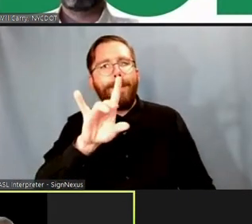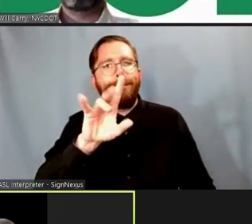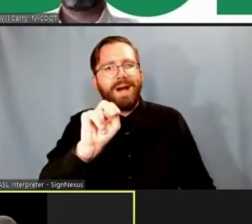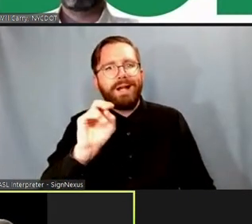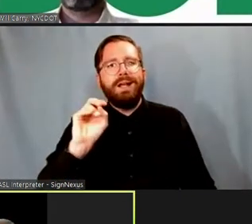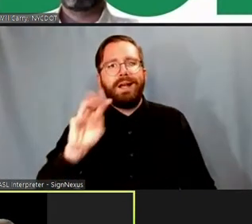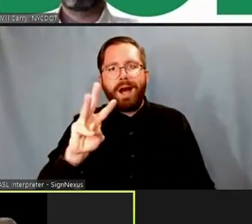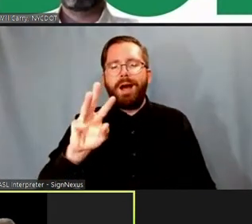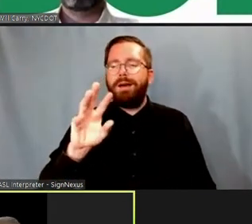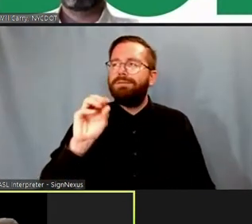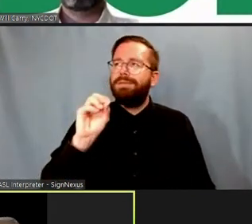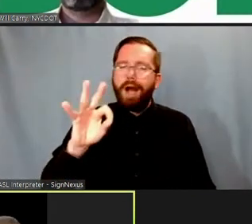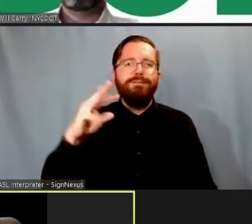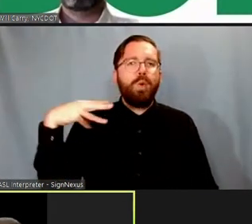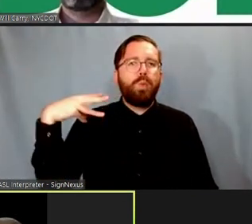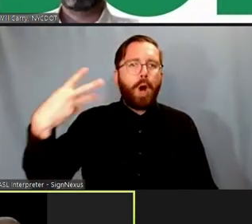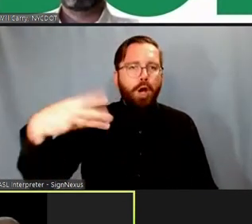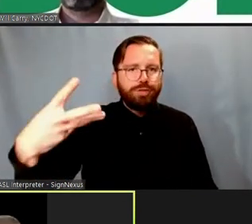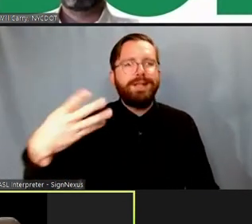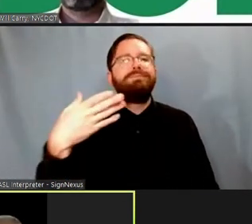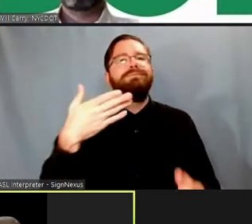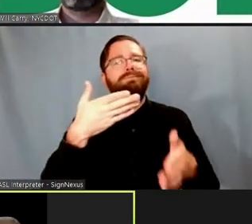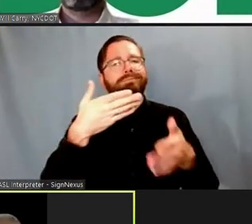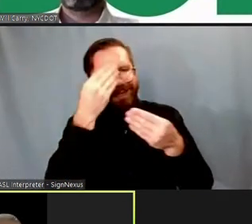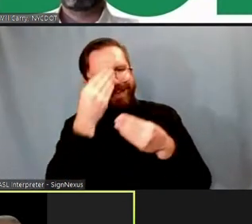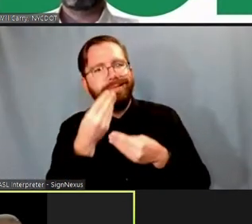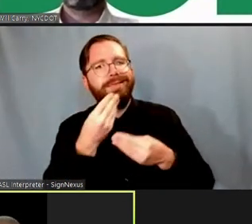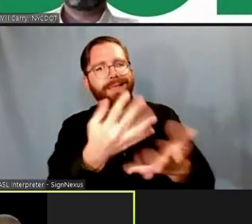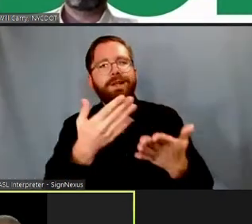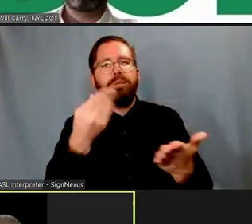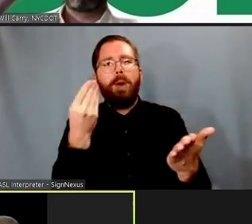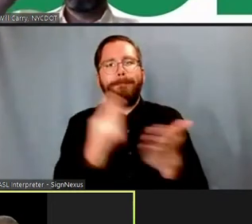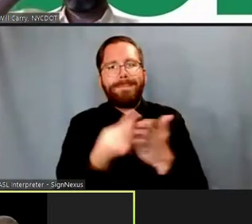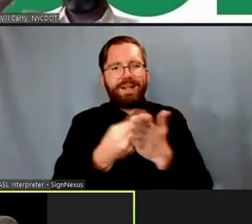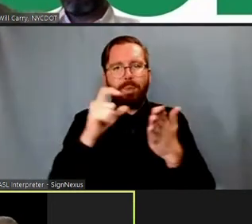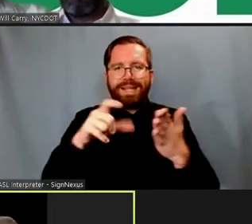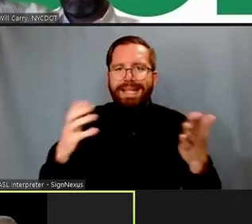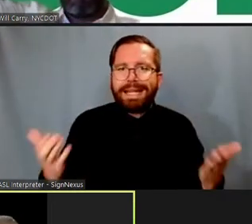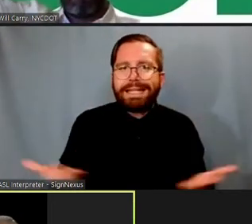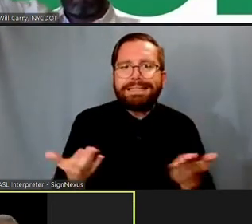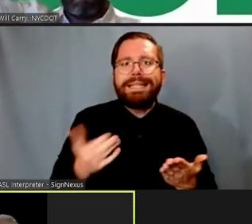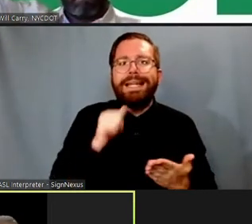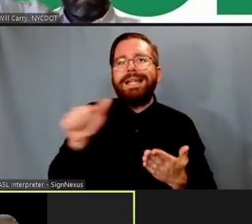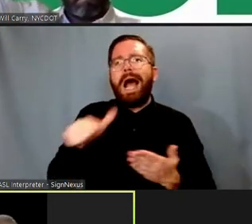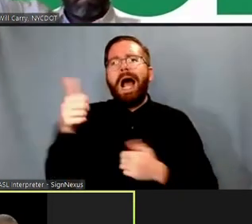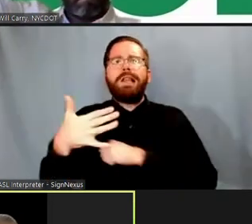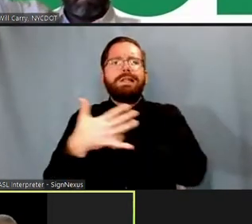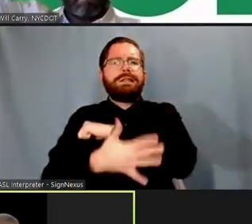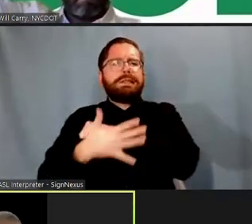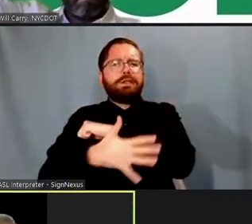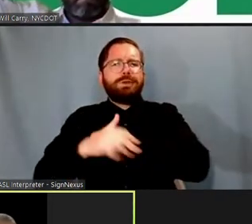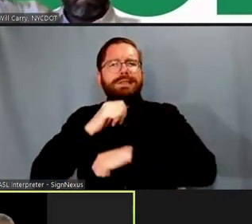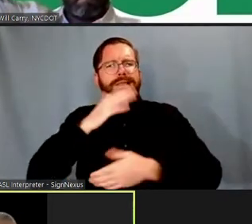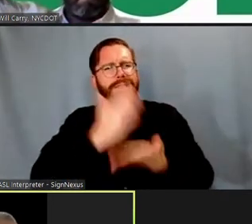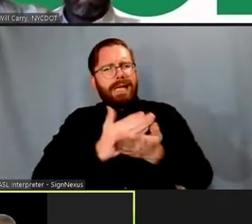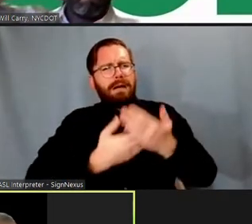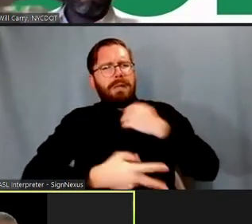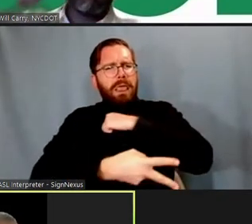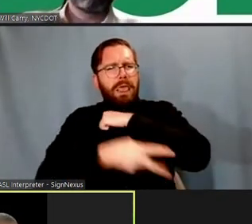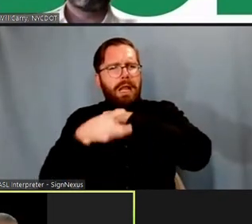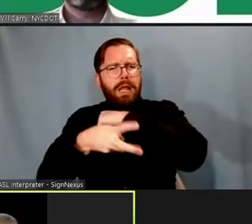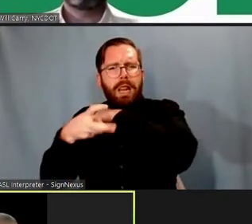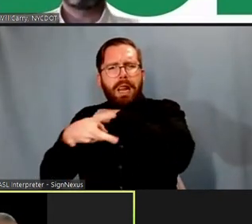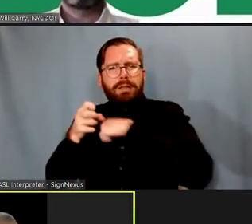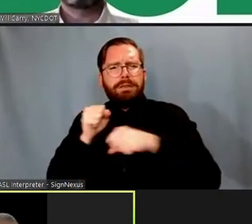and tell him that we need the money here stop sending money to other countries stop stealing from the drivers here the workers